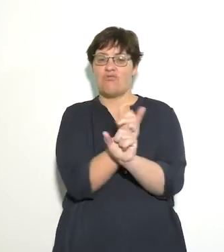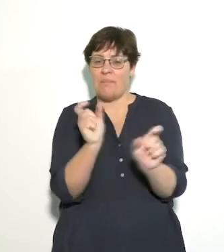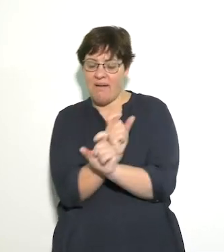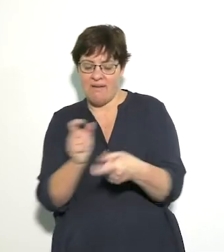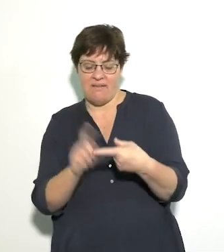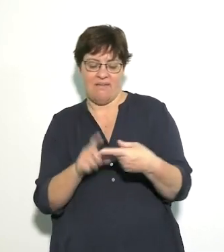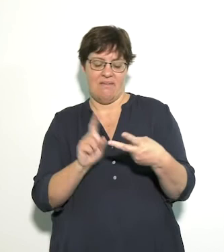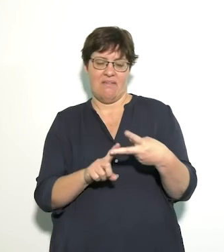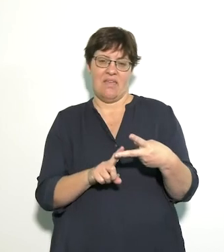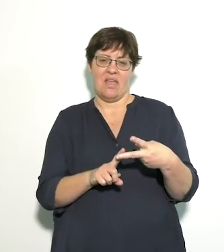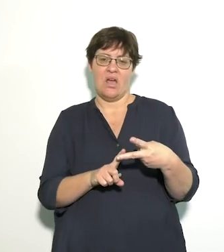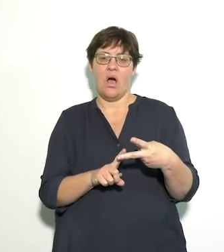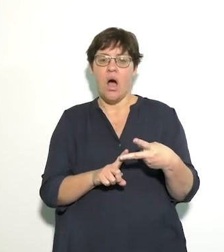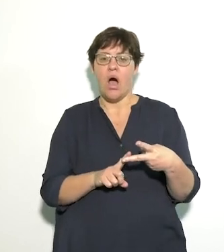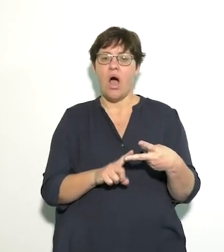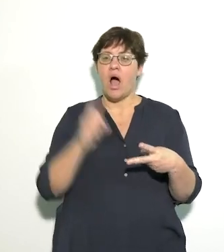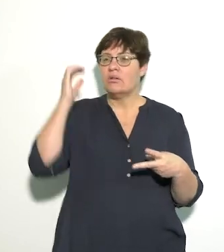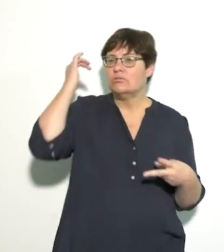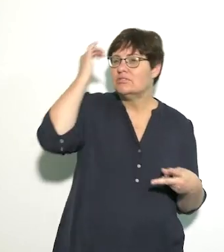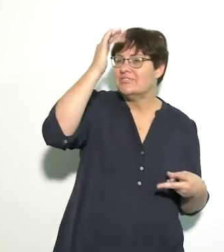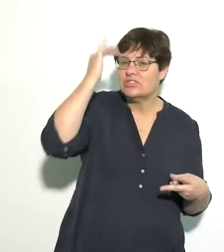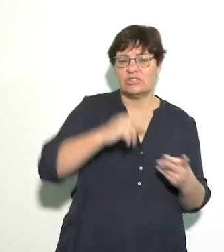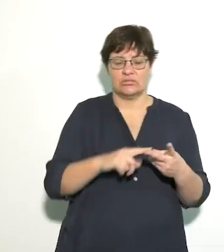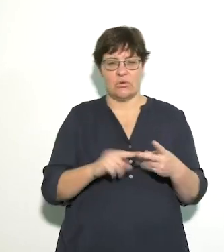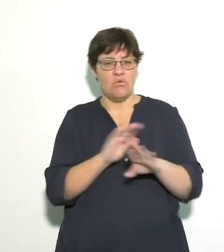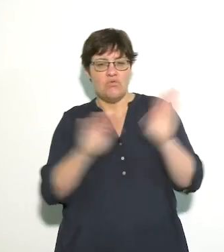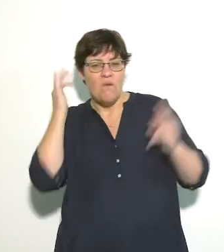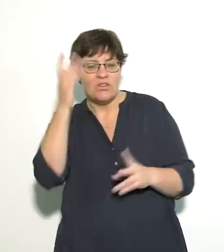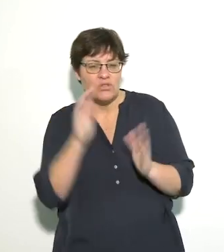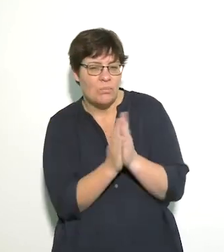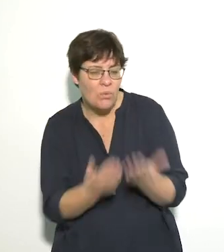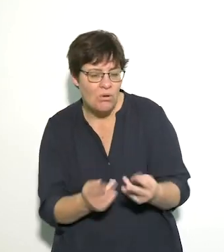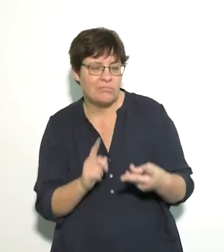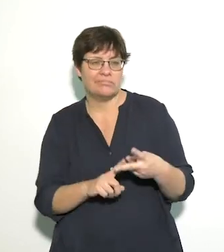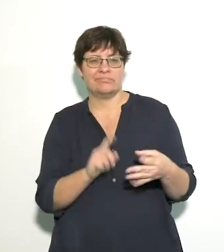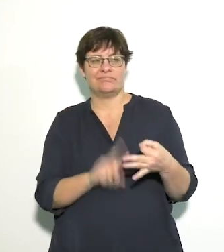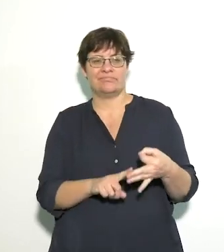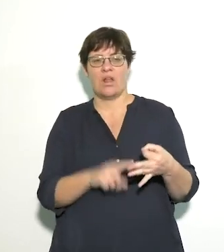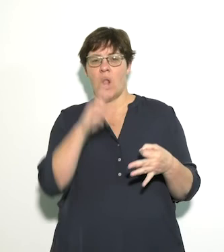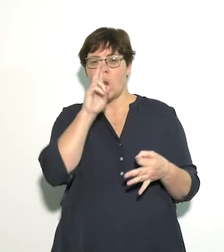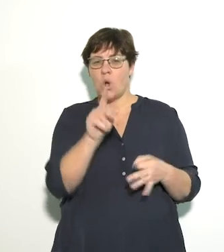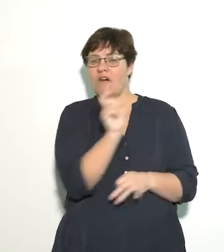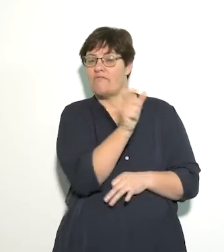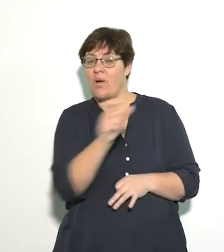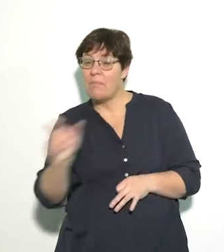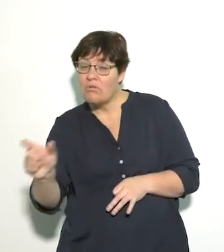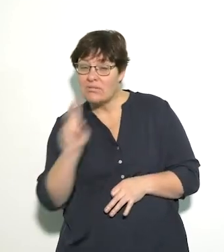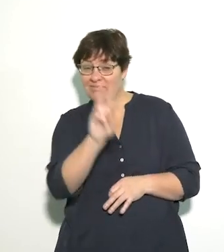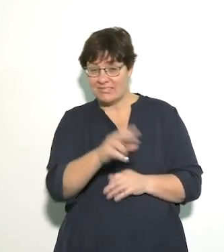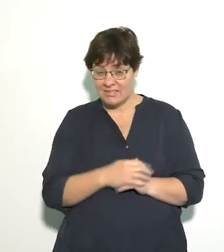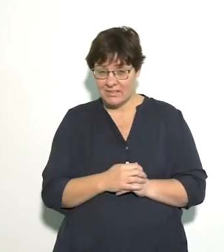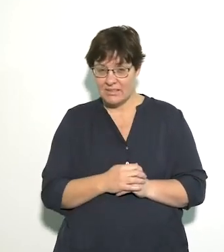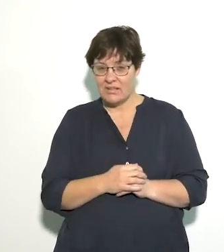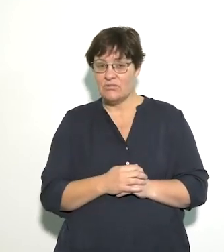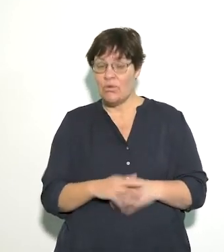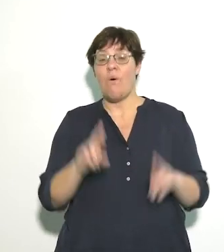You can look at whether it's a fiction or a non-fiction book. You can look at the vocabulary and so